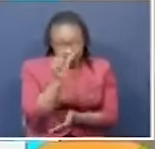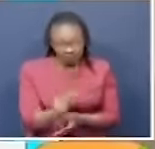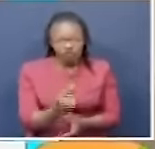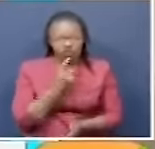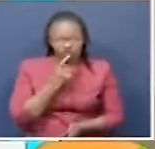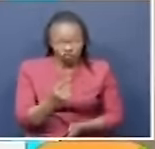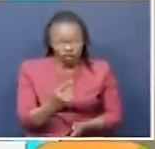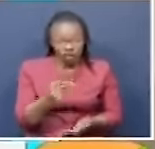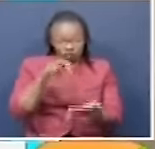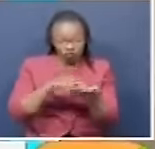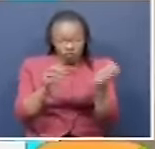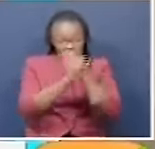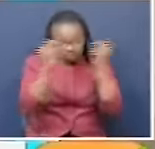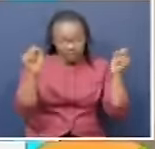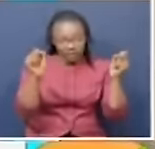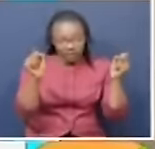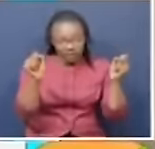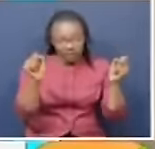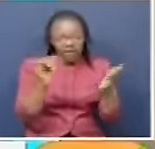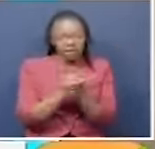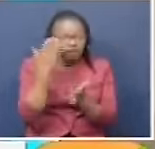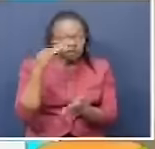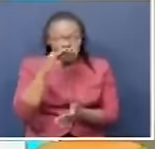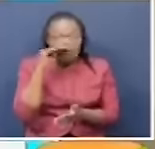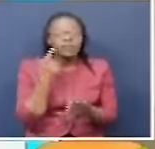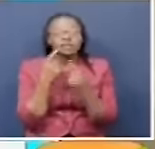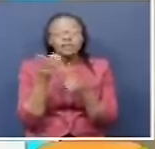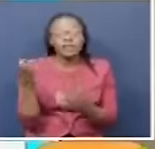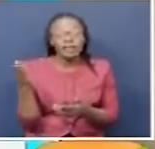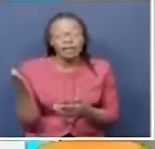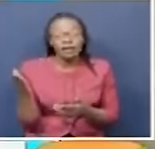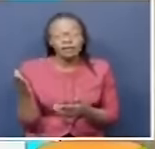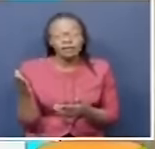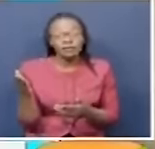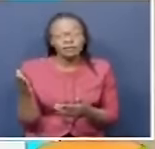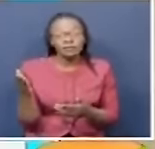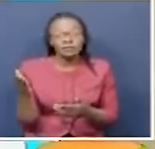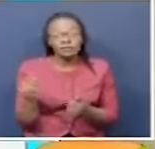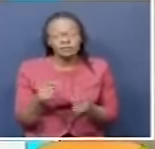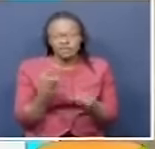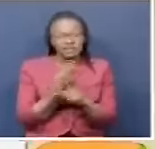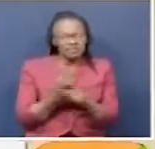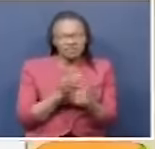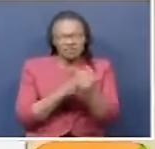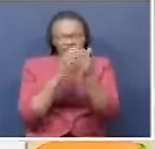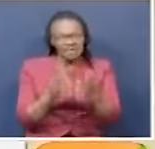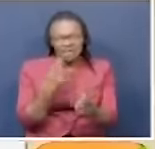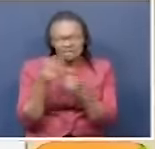the flag bearer. That is where Mudavadi was speaking, by the way. That is where Oparanya spoke as well. Yes. Wetangula somehow was